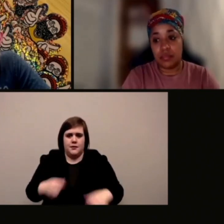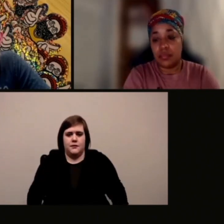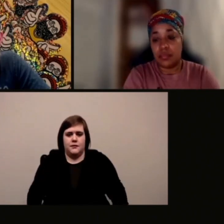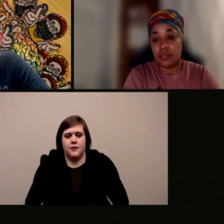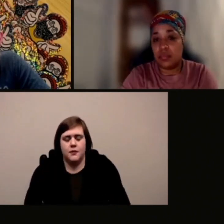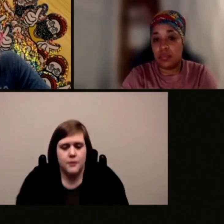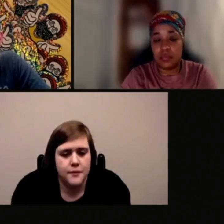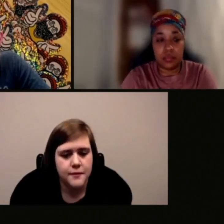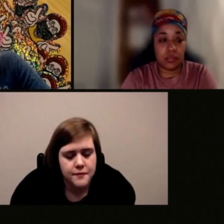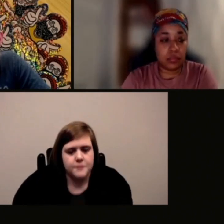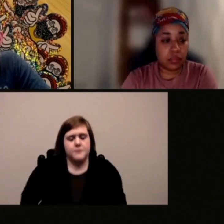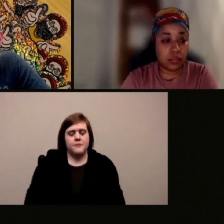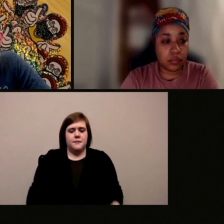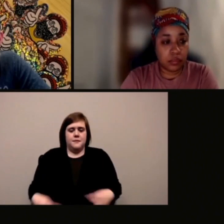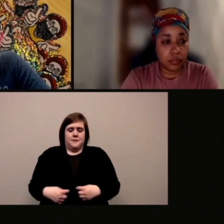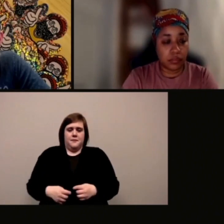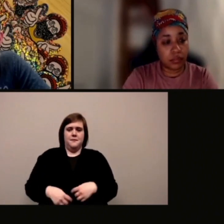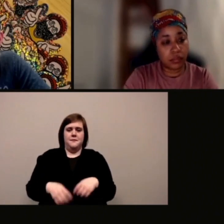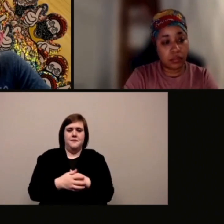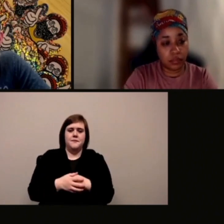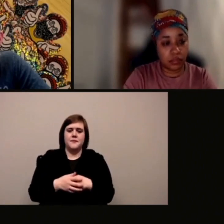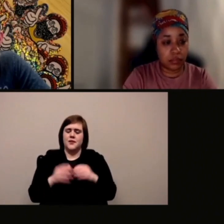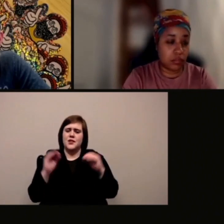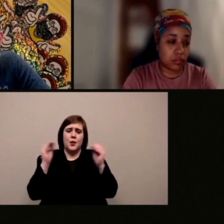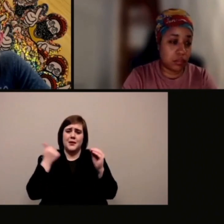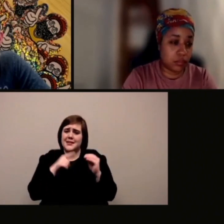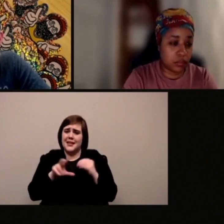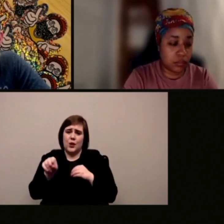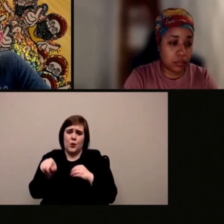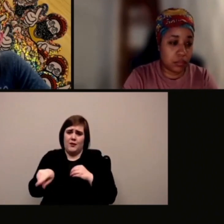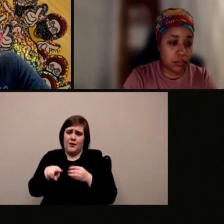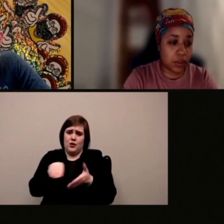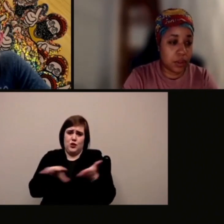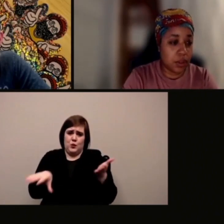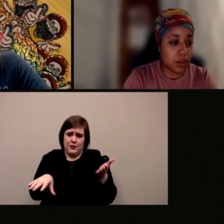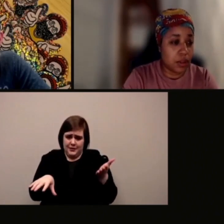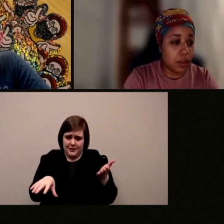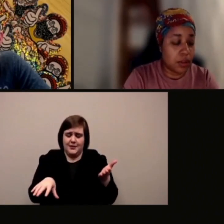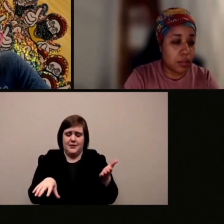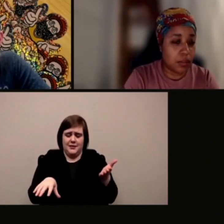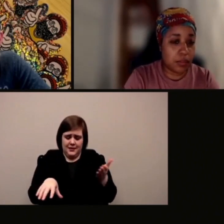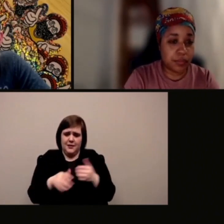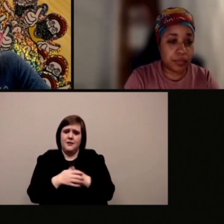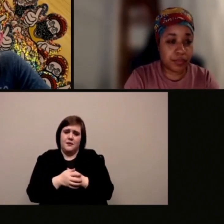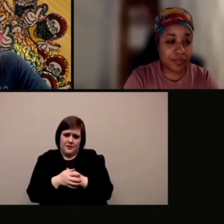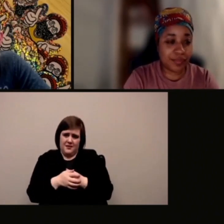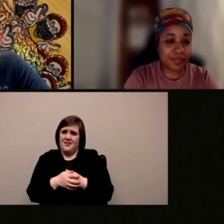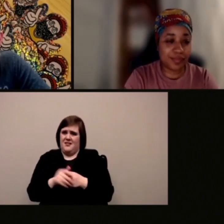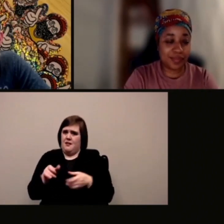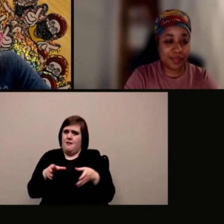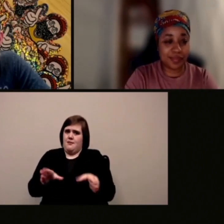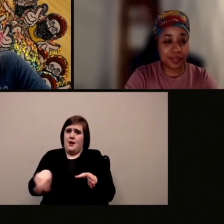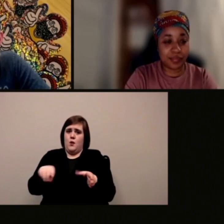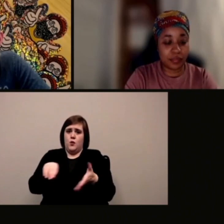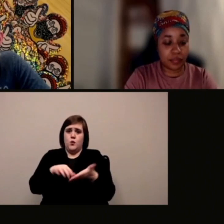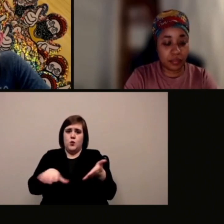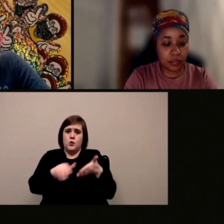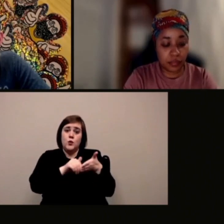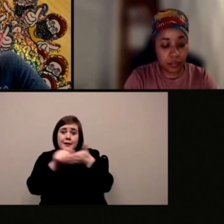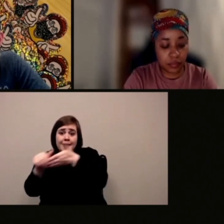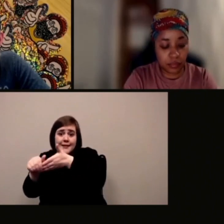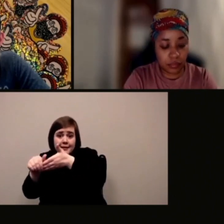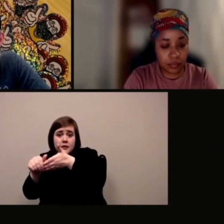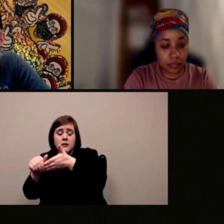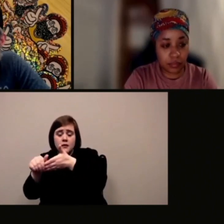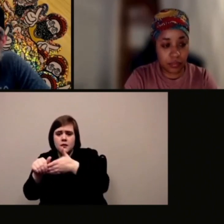one's going to say no to a kid. No one's going to say no to their students. So if you allow the students to lead, as each of